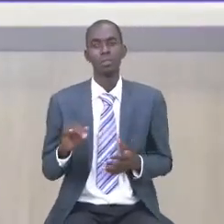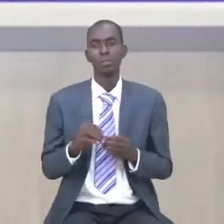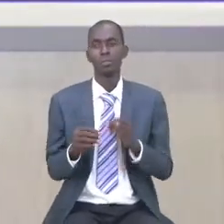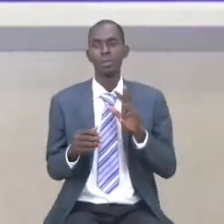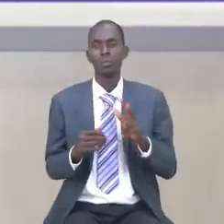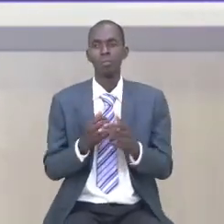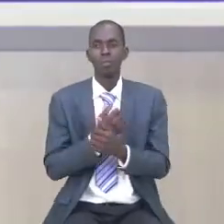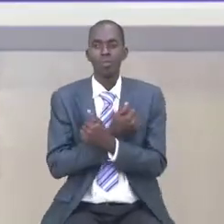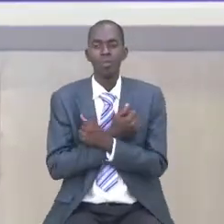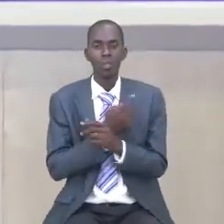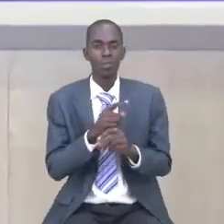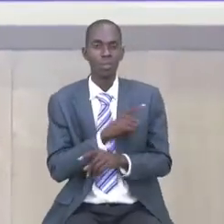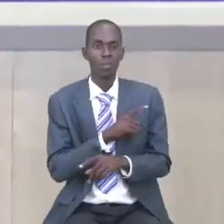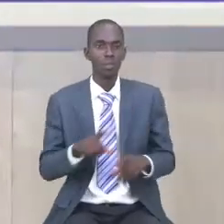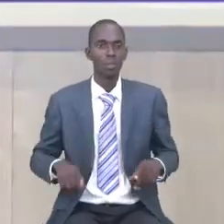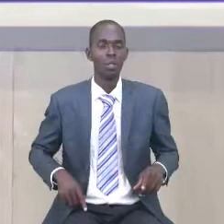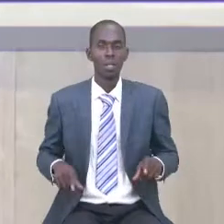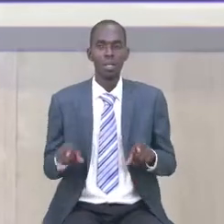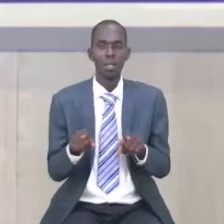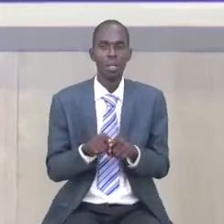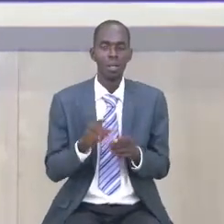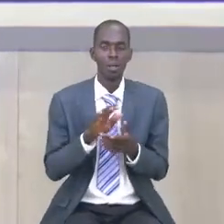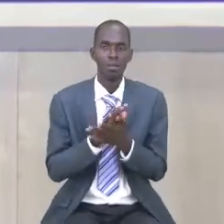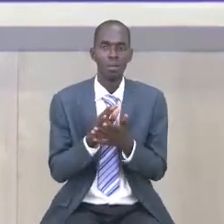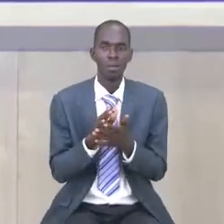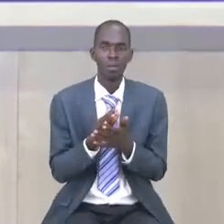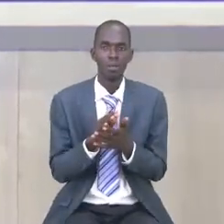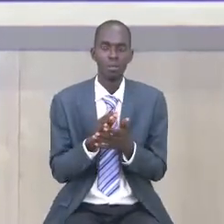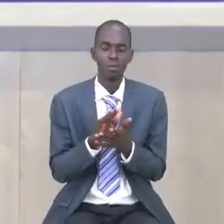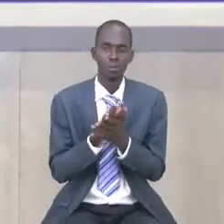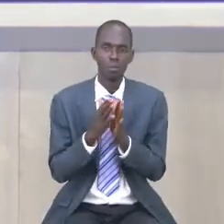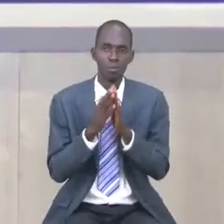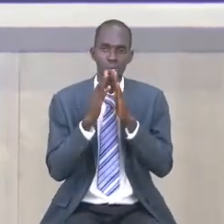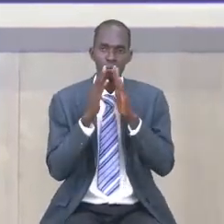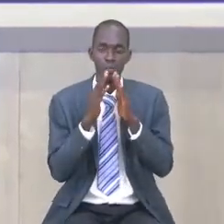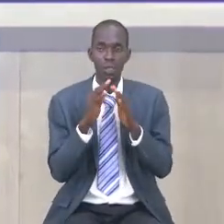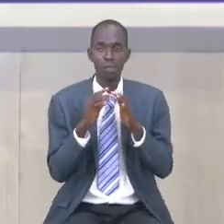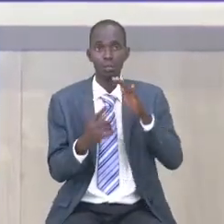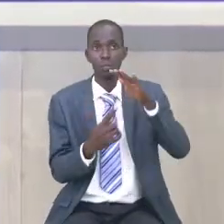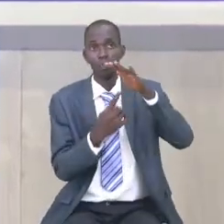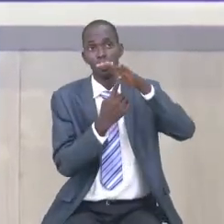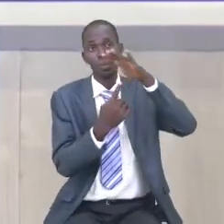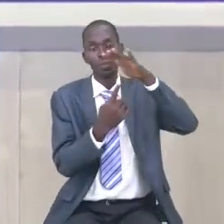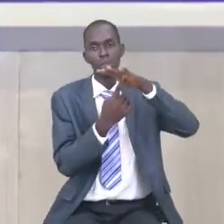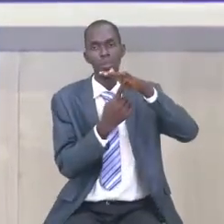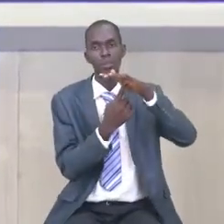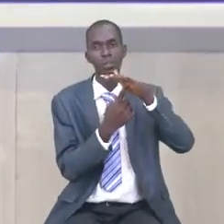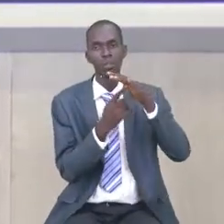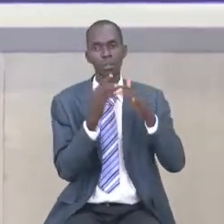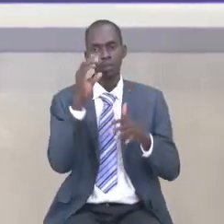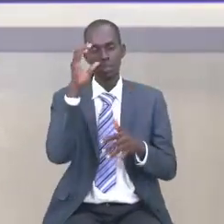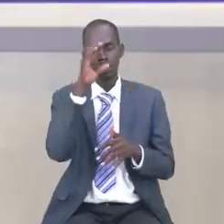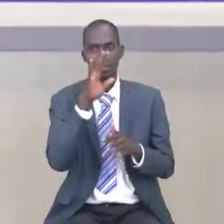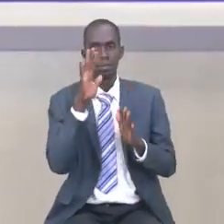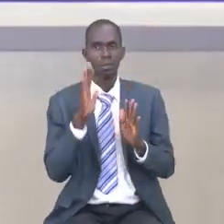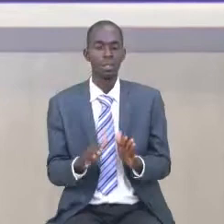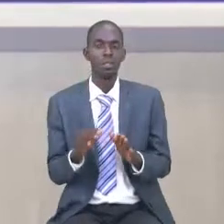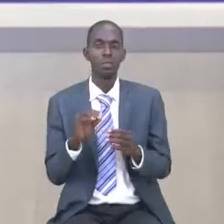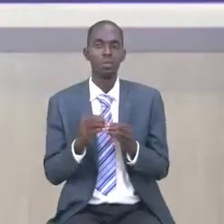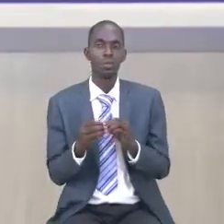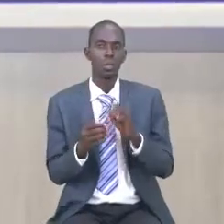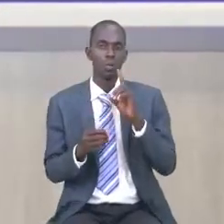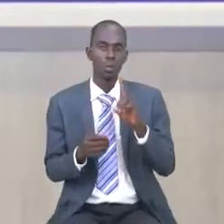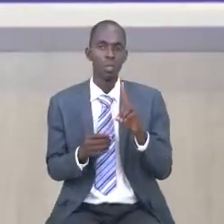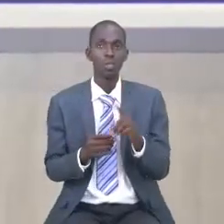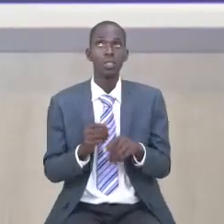peace settlers, peak seekers, peace setters. Number one, he wants